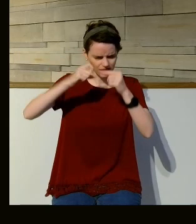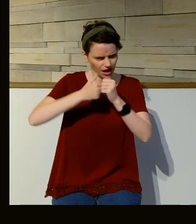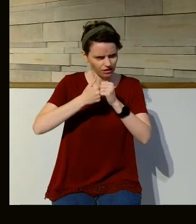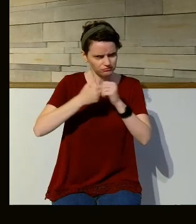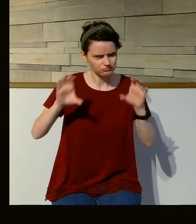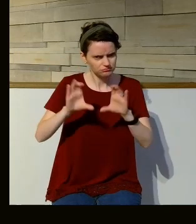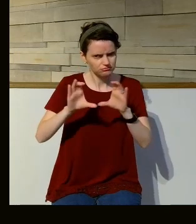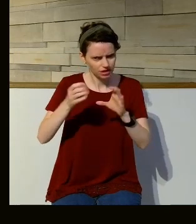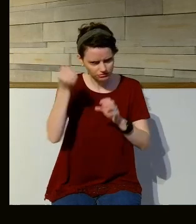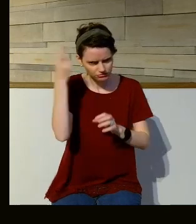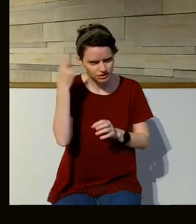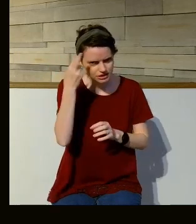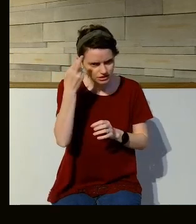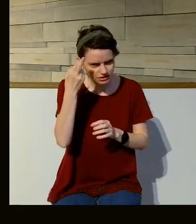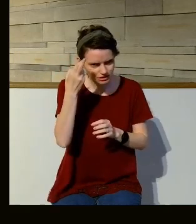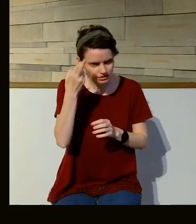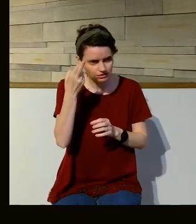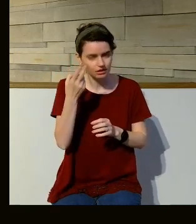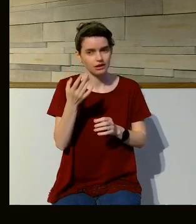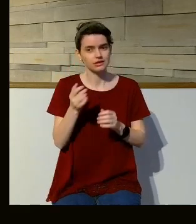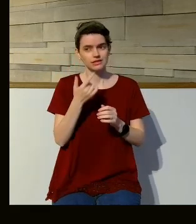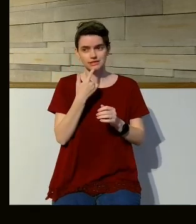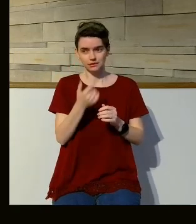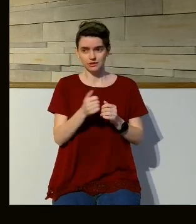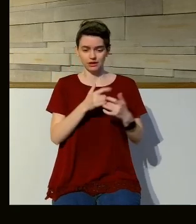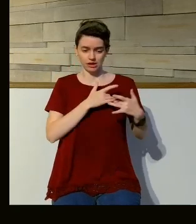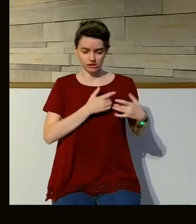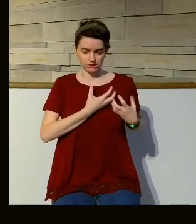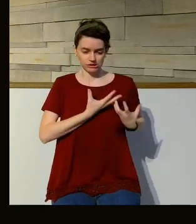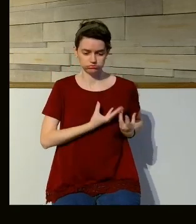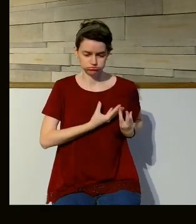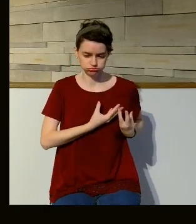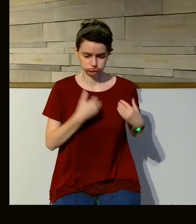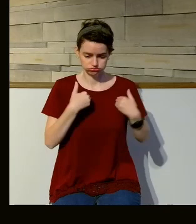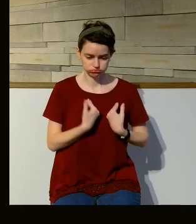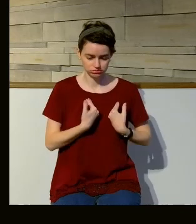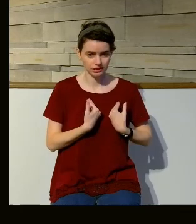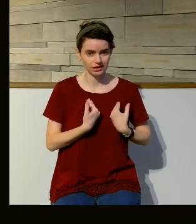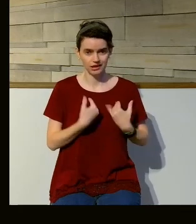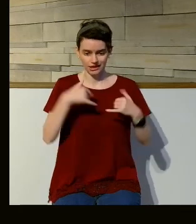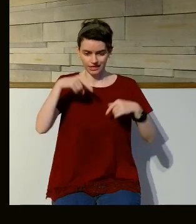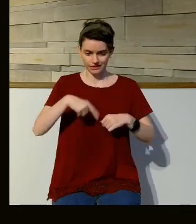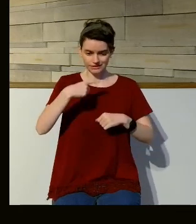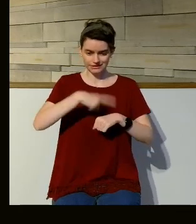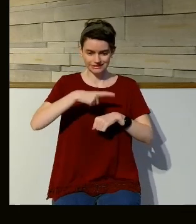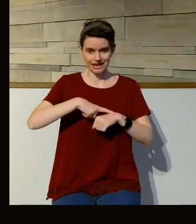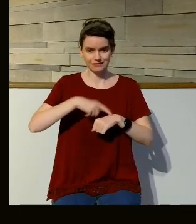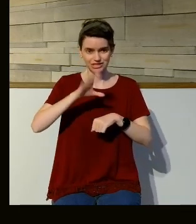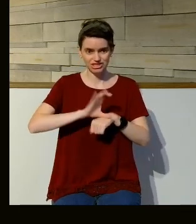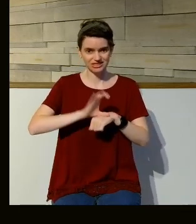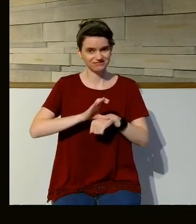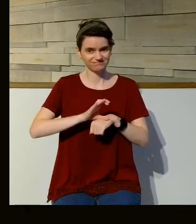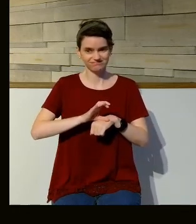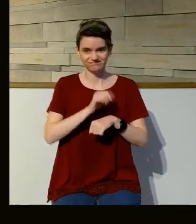rationality. And if I can say with a heavy heart, the modern Western 21st century American church has